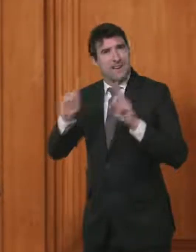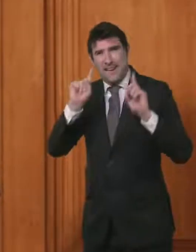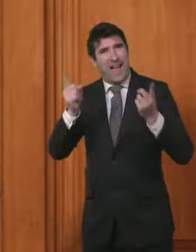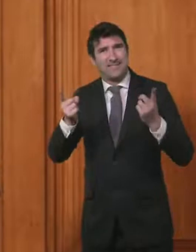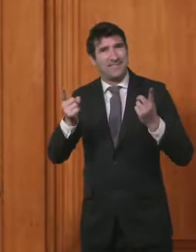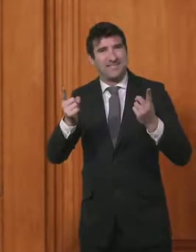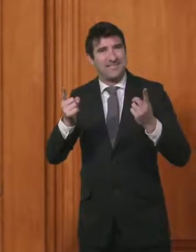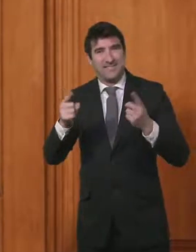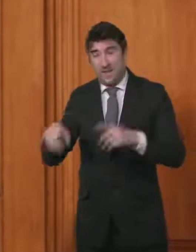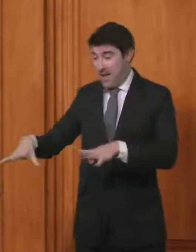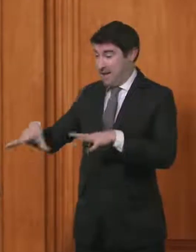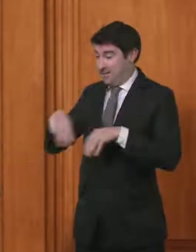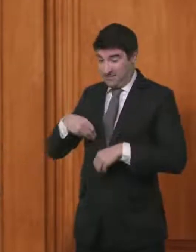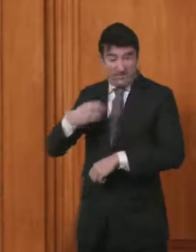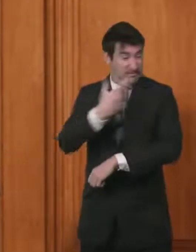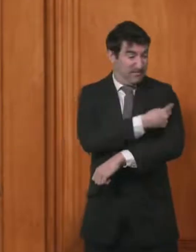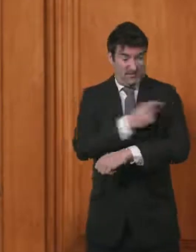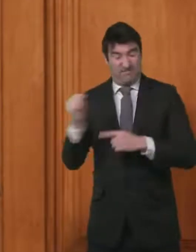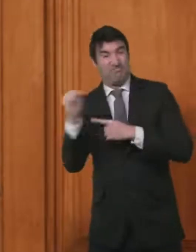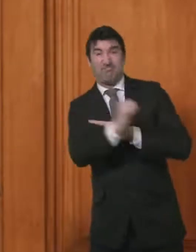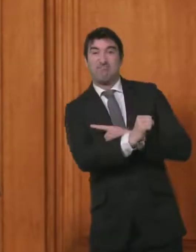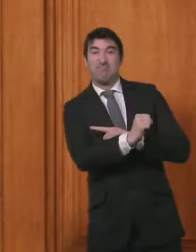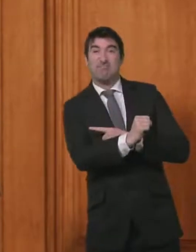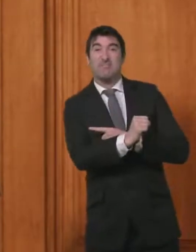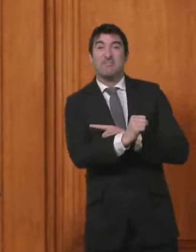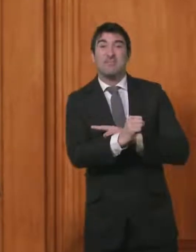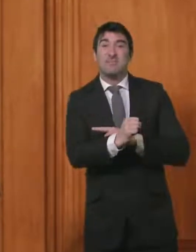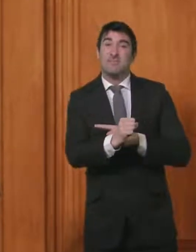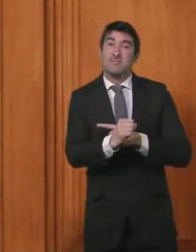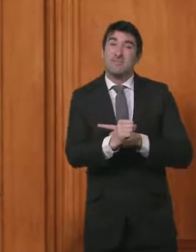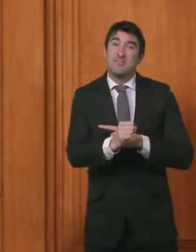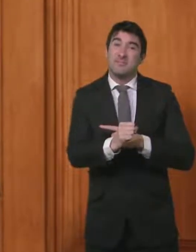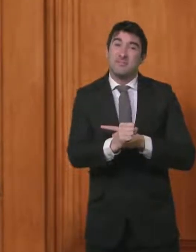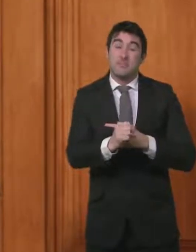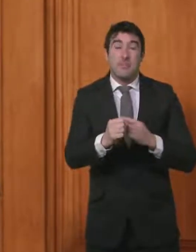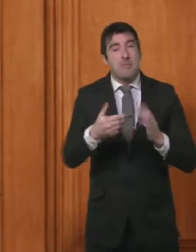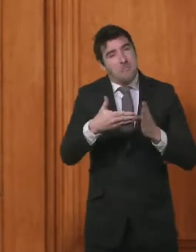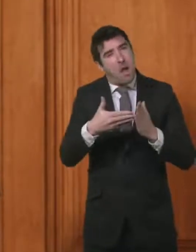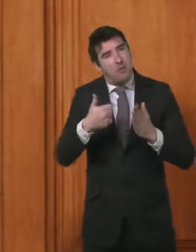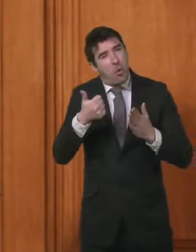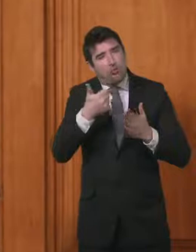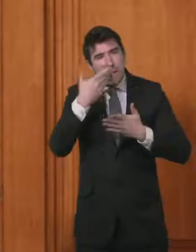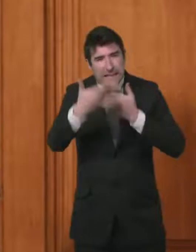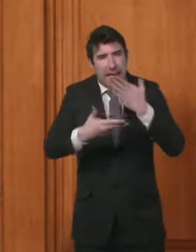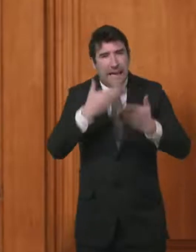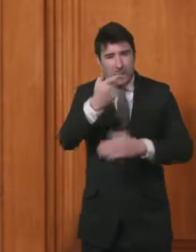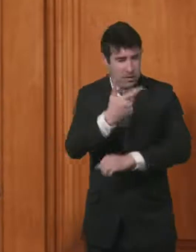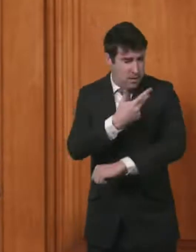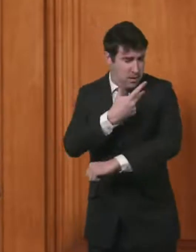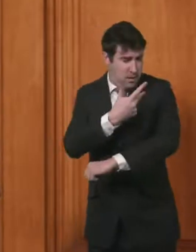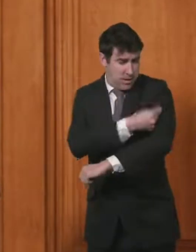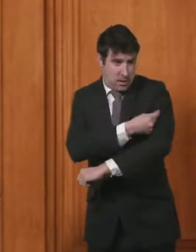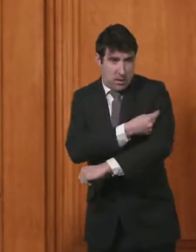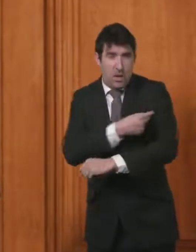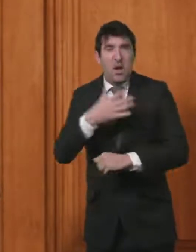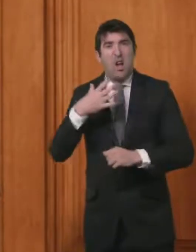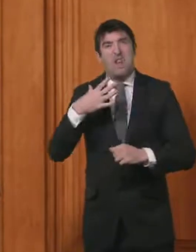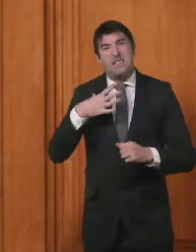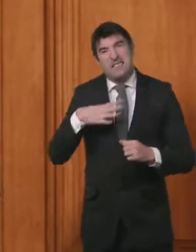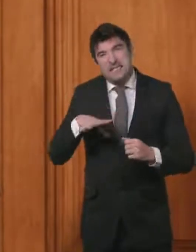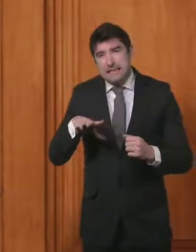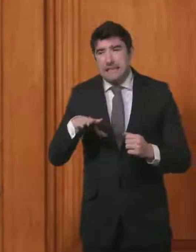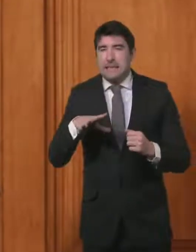antibodies begin to rise at the 7 to 10 day mark. But it's really 14 to 21 days before you see